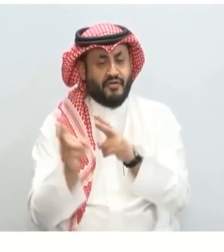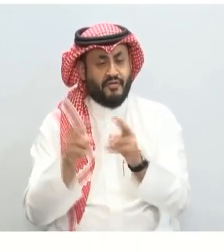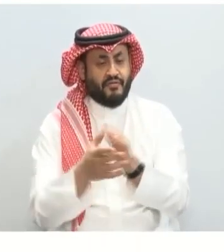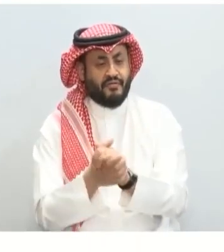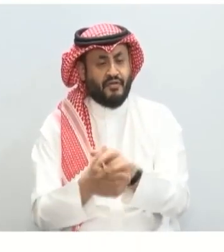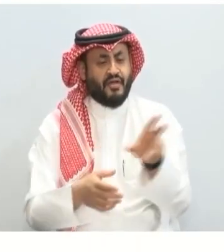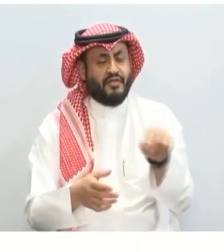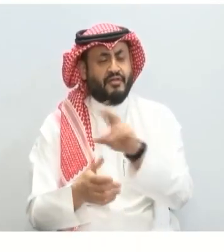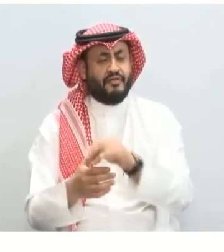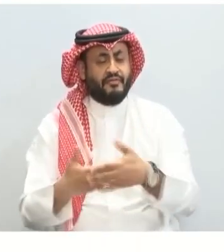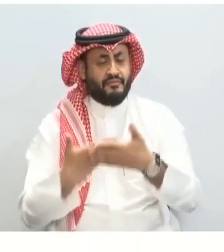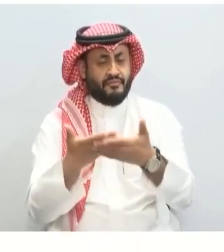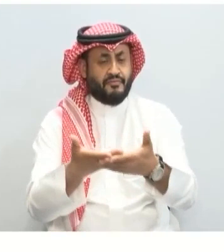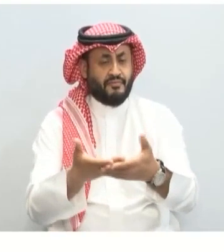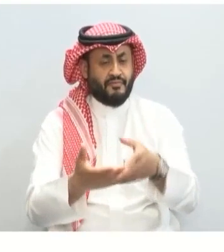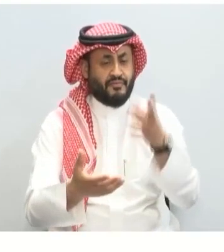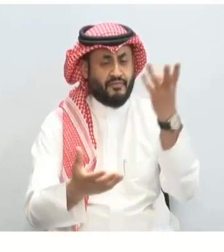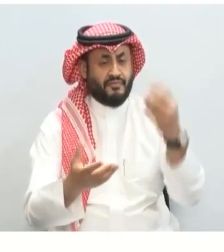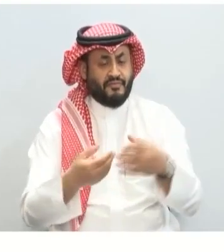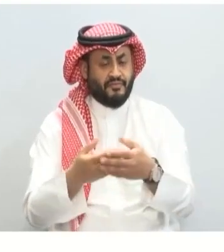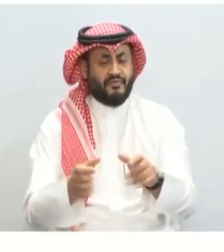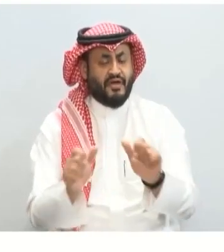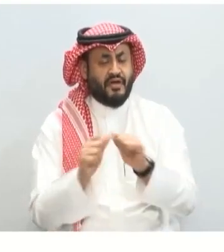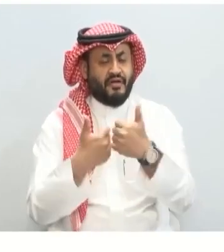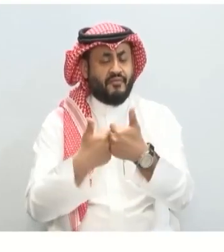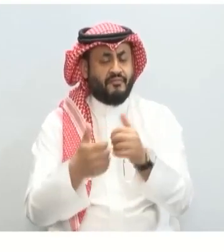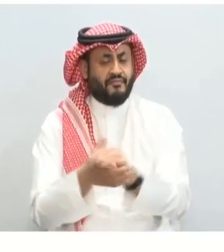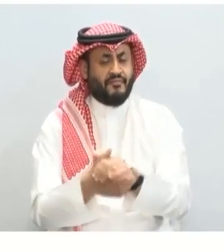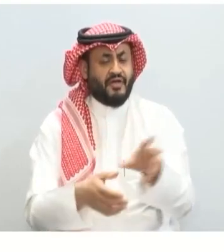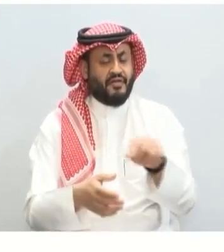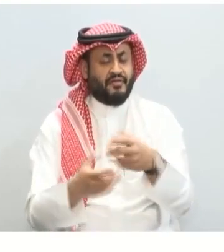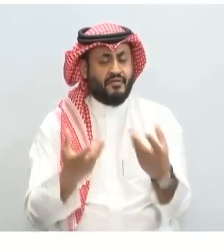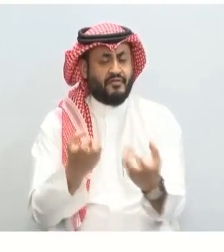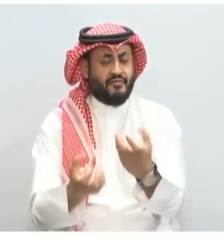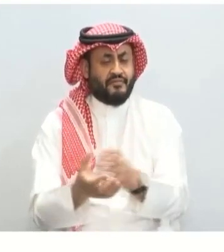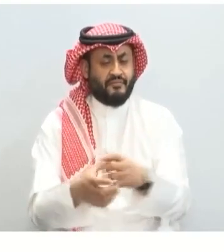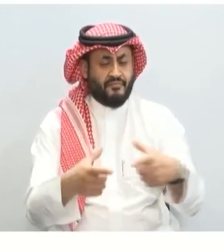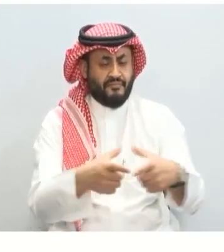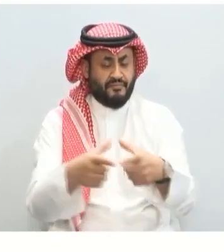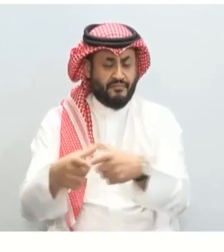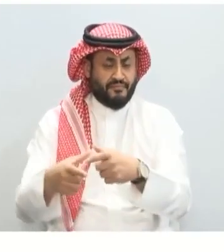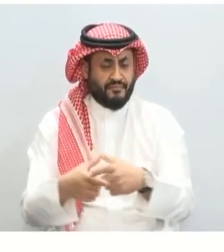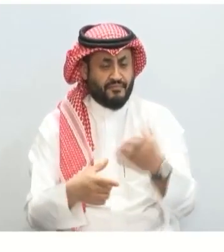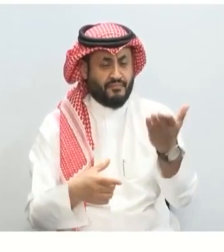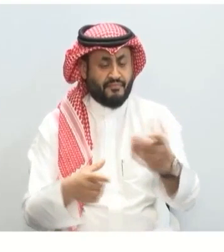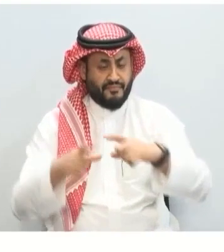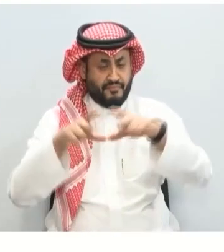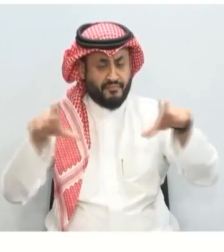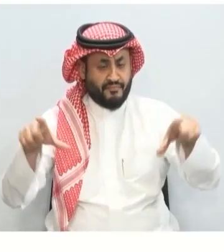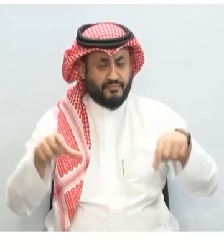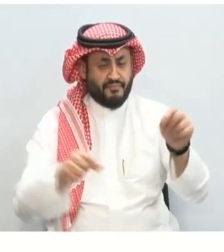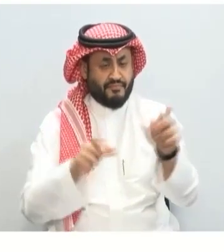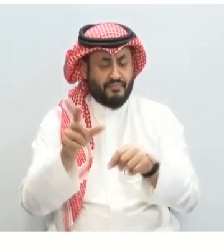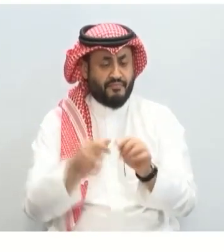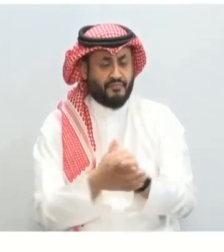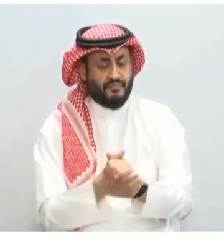Pretend you are hosting dinner for a family member. Act out the meal. The phrases from the box for